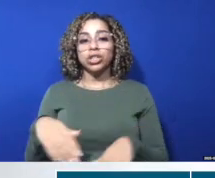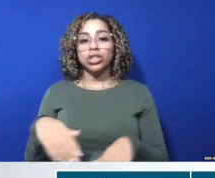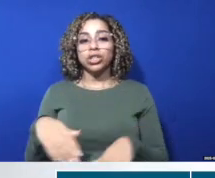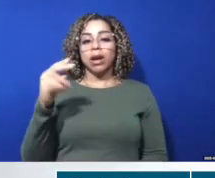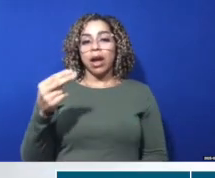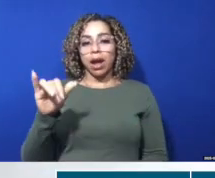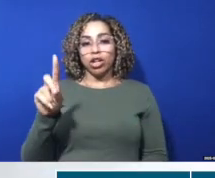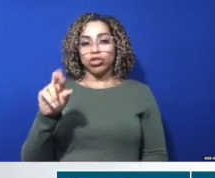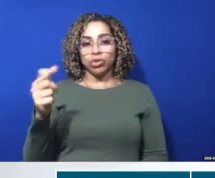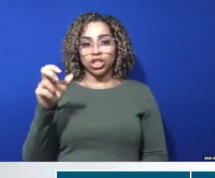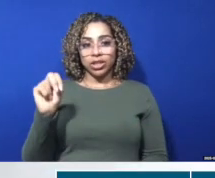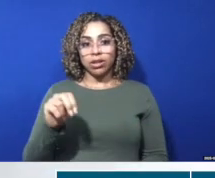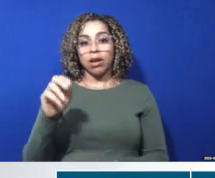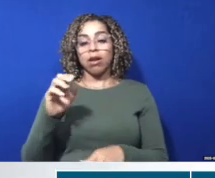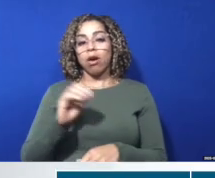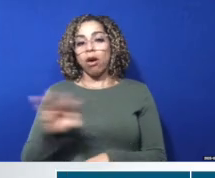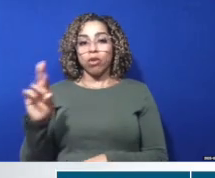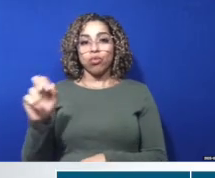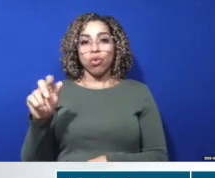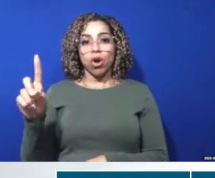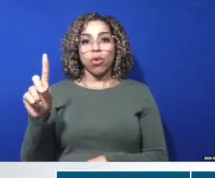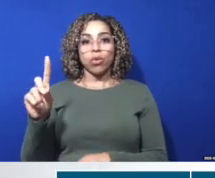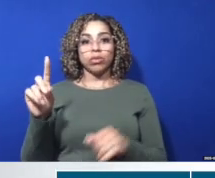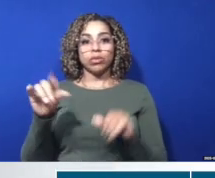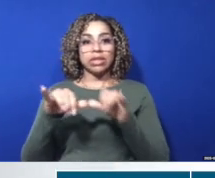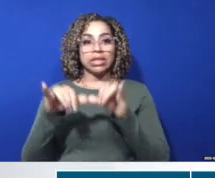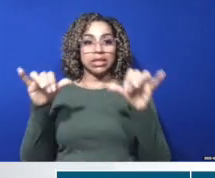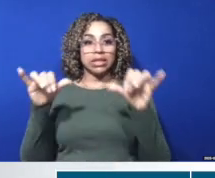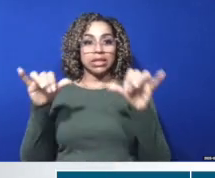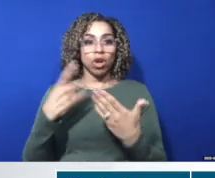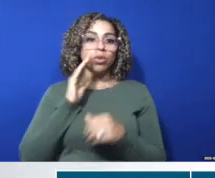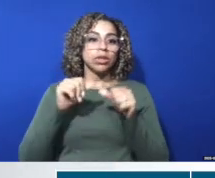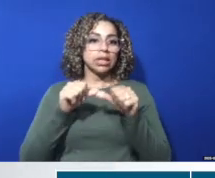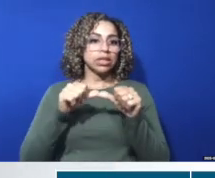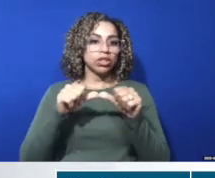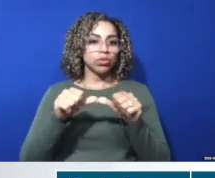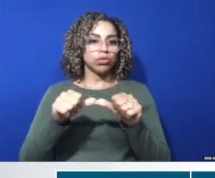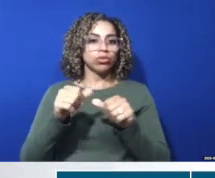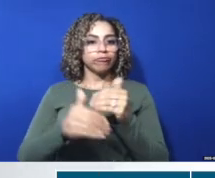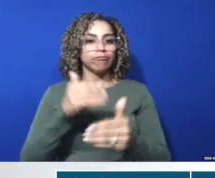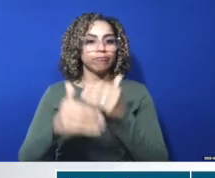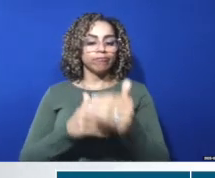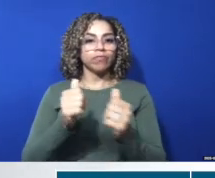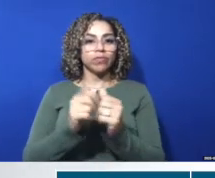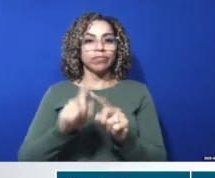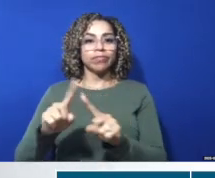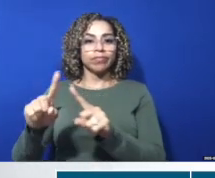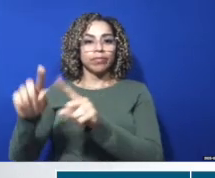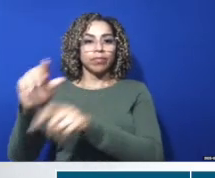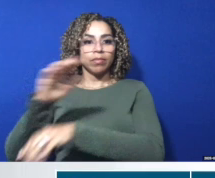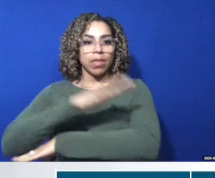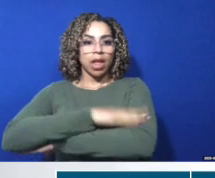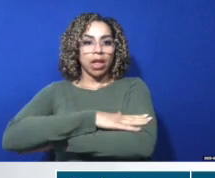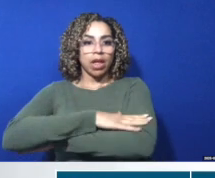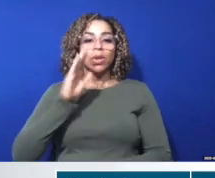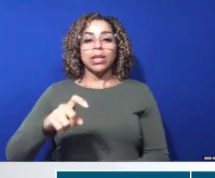of platforms, interconnected systems, and practices, and continued exploration of secondary market support